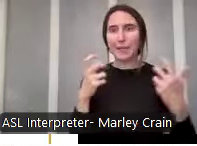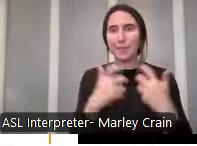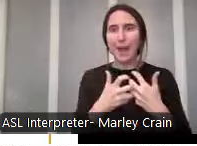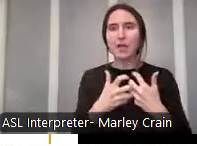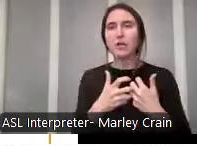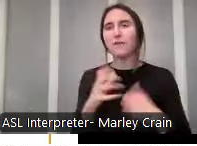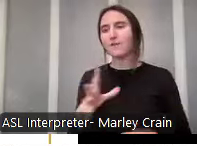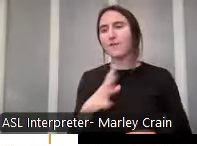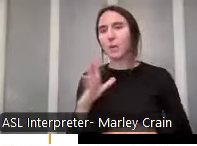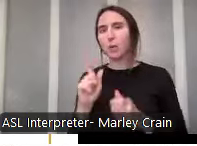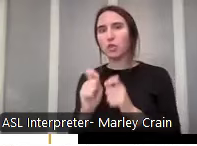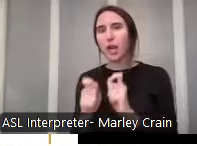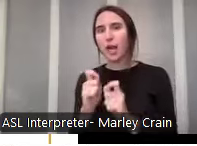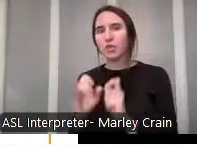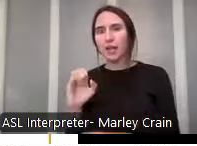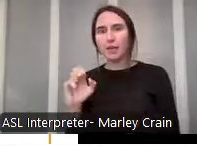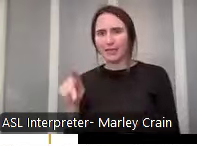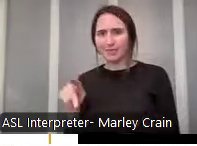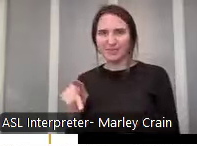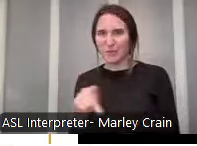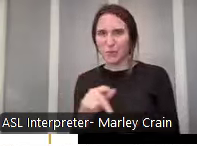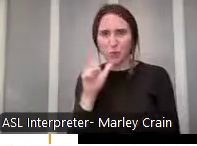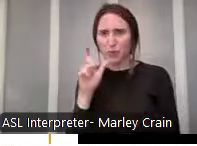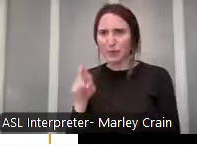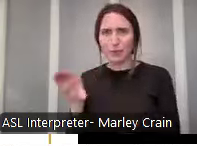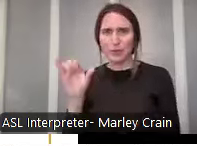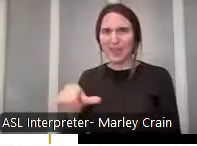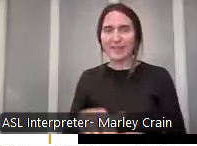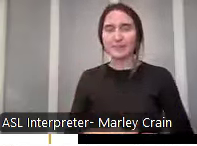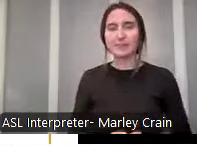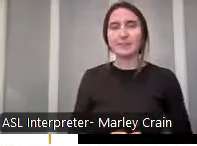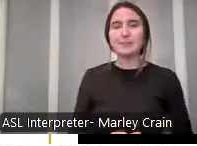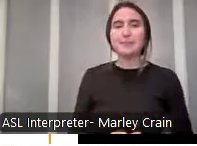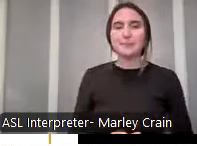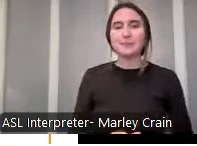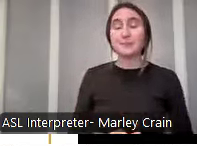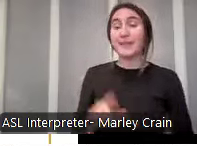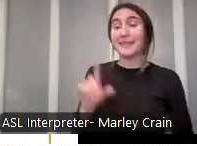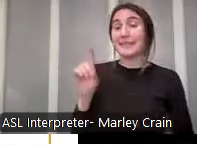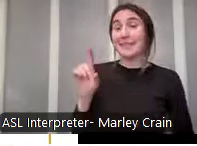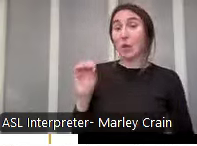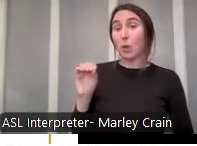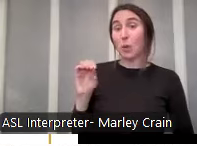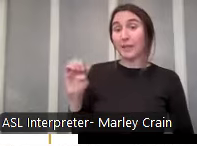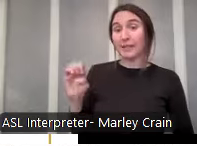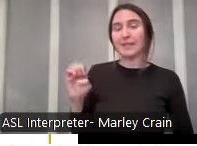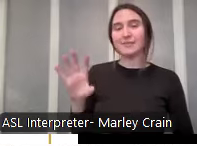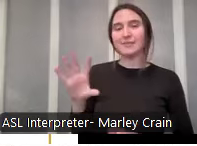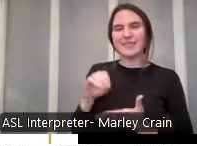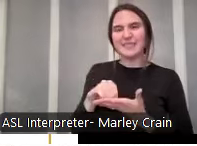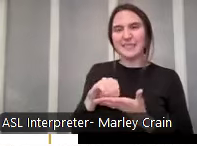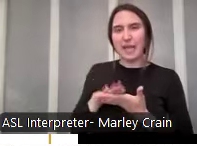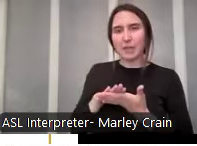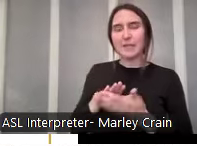change the IEP. There's pretty strong guidance in DOE central documents that schools should not be